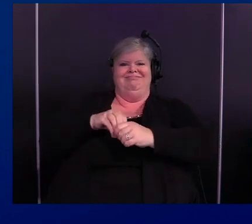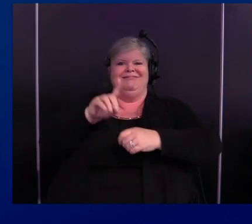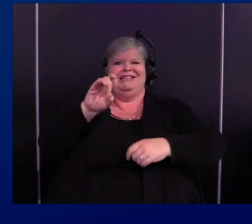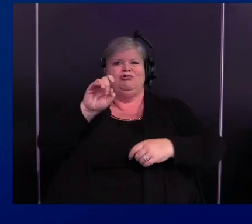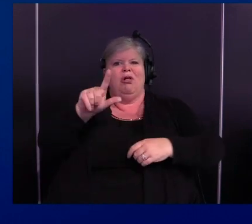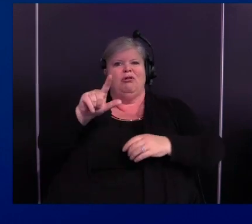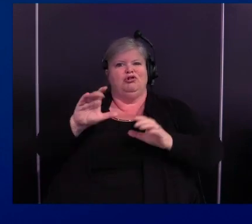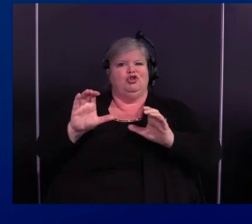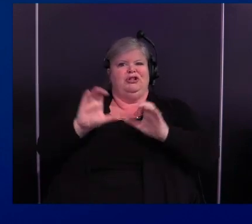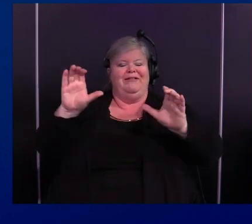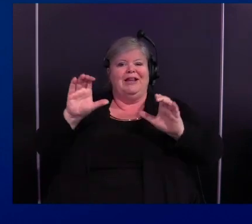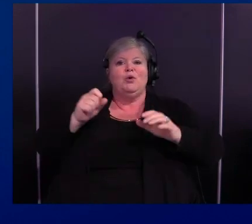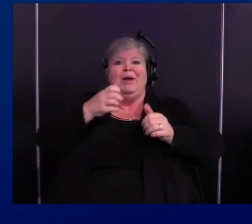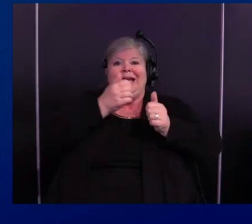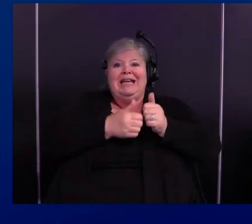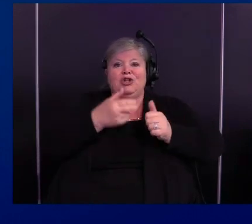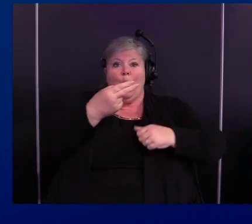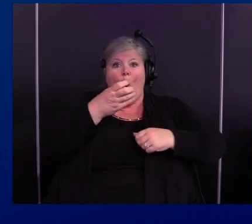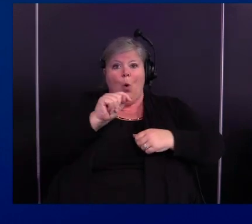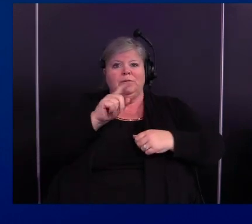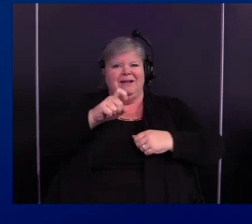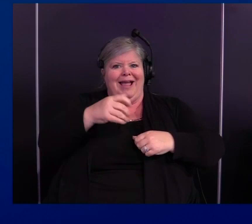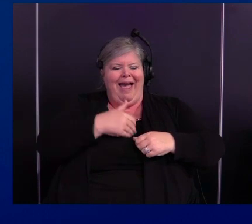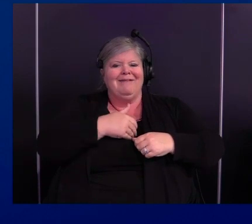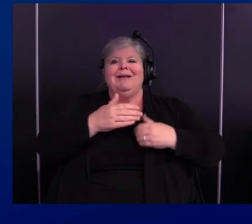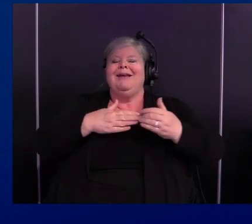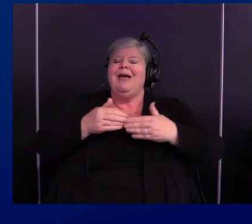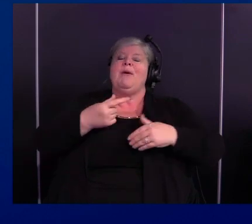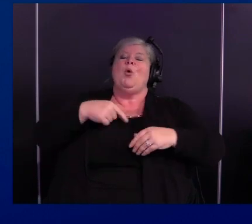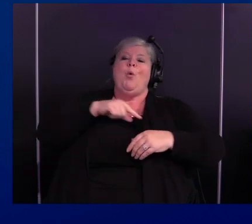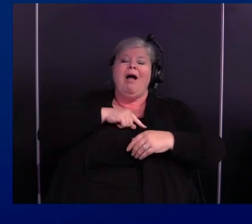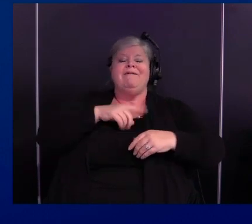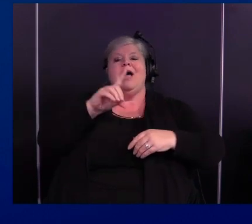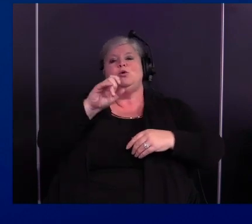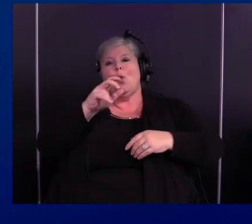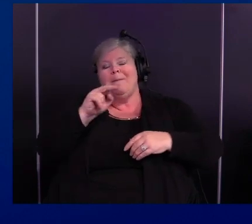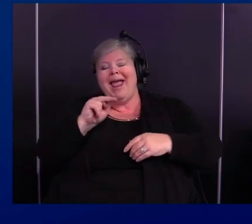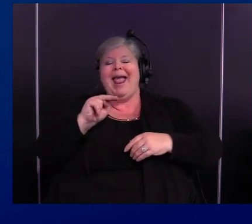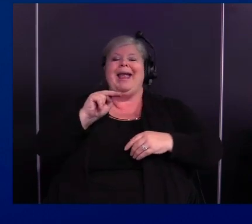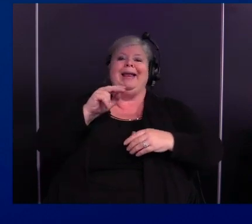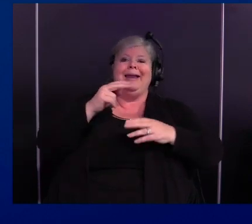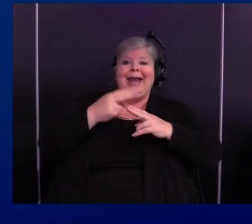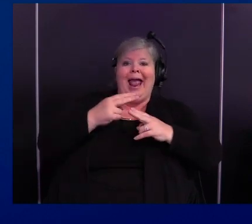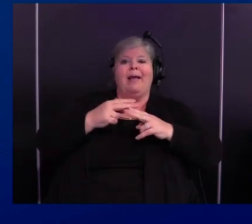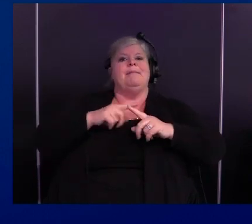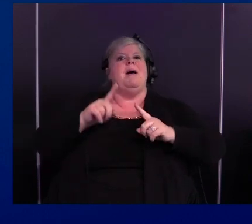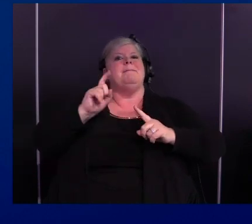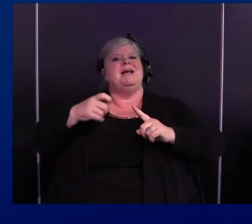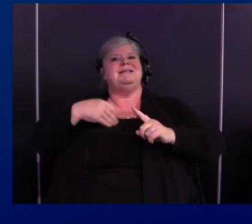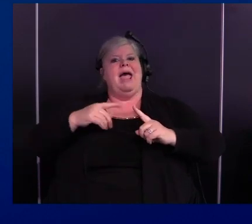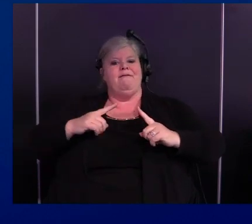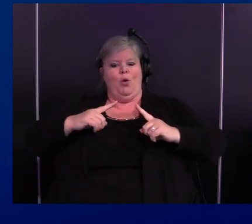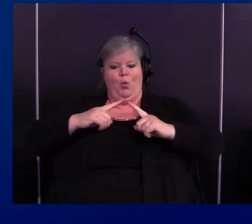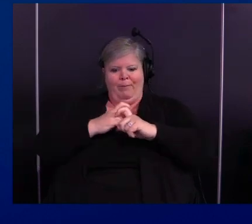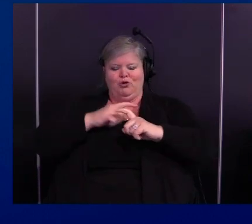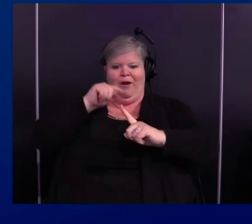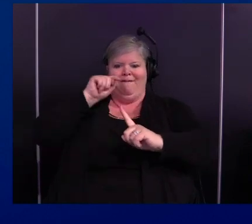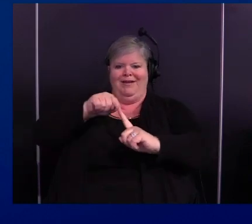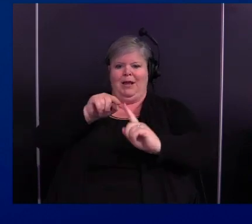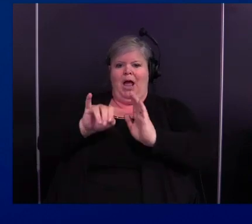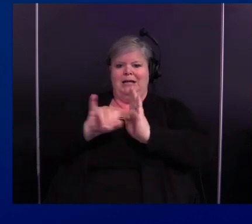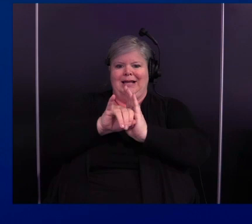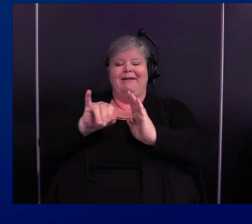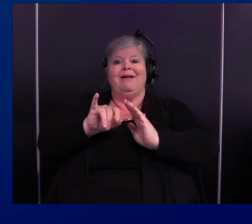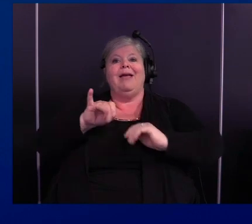host itself, it's not enough just to have your fully qualified domain name and your IP address. You want a cryptographic identity. And anybody who's